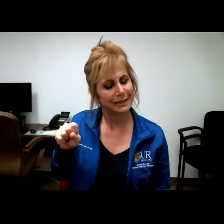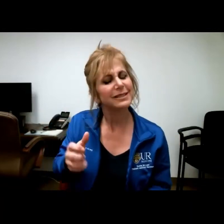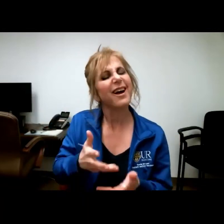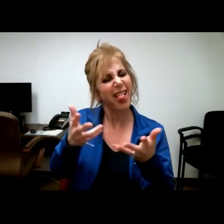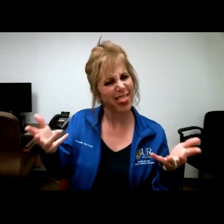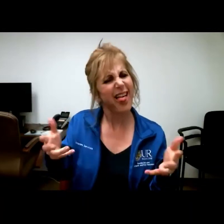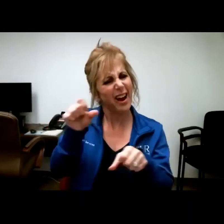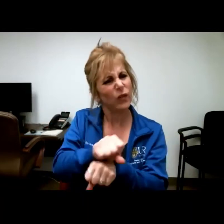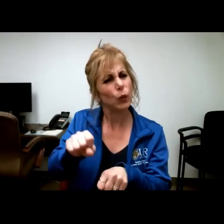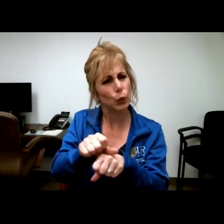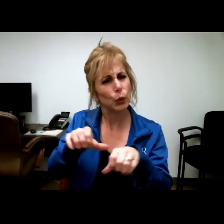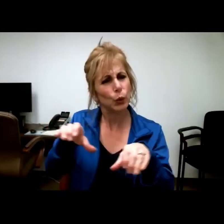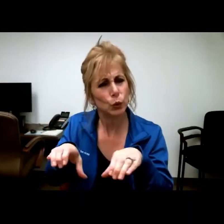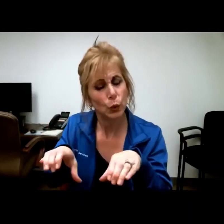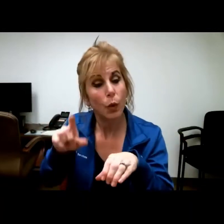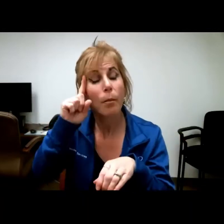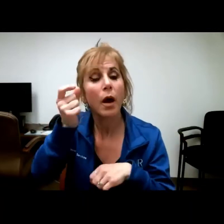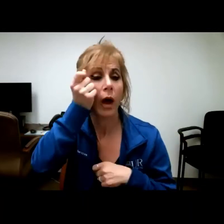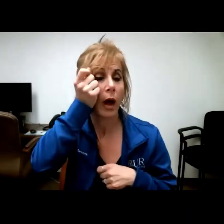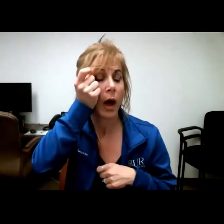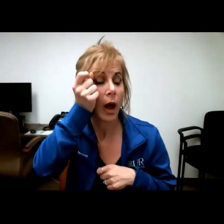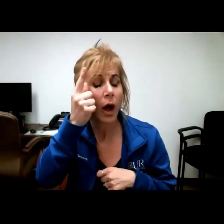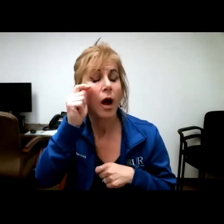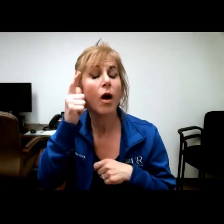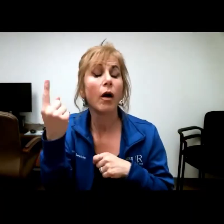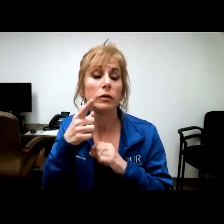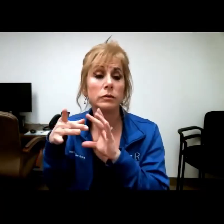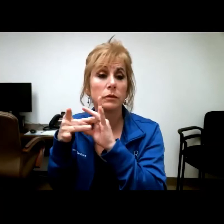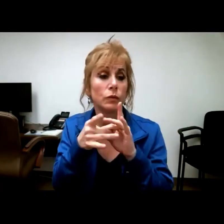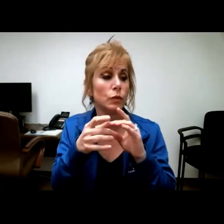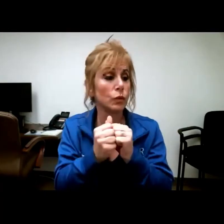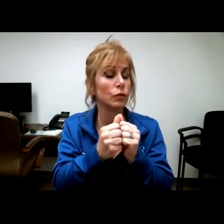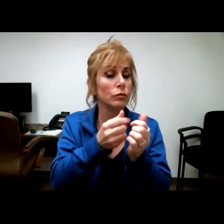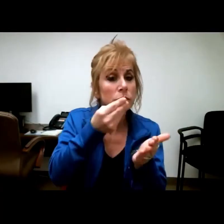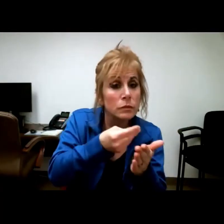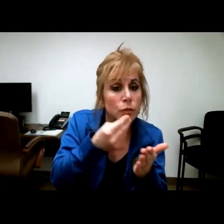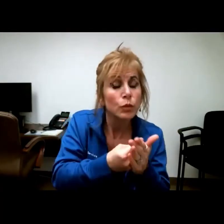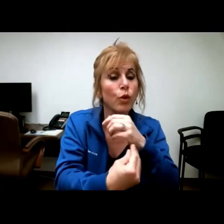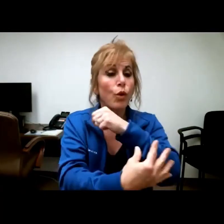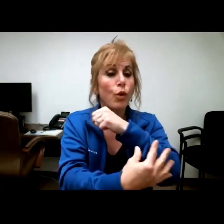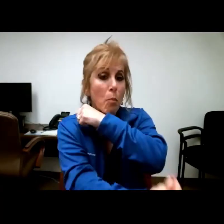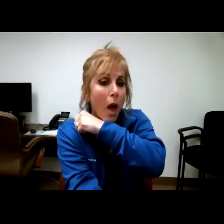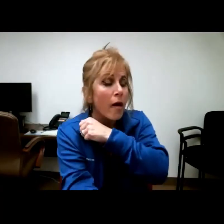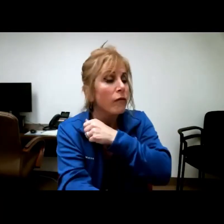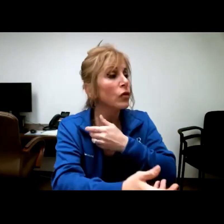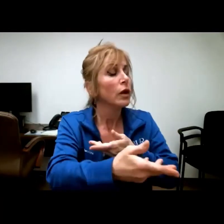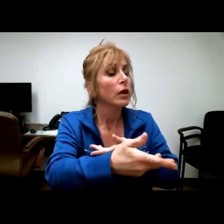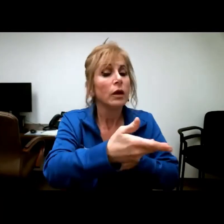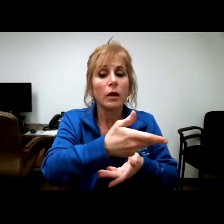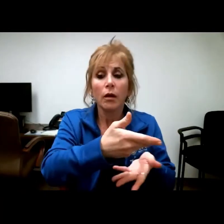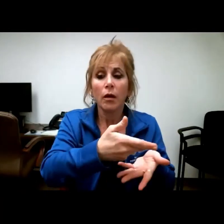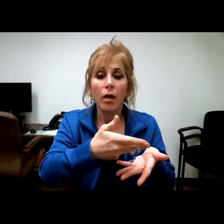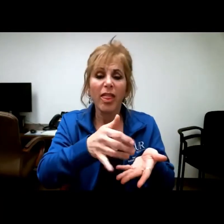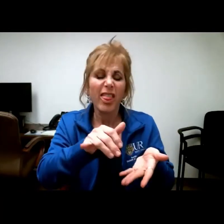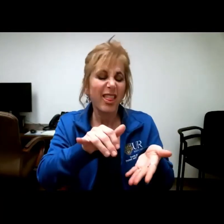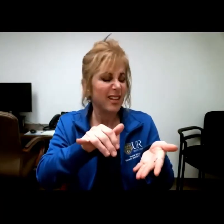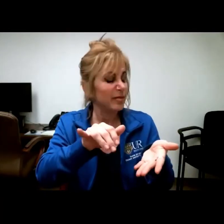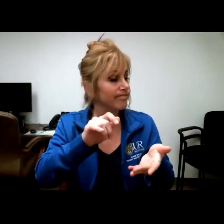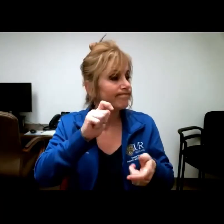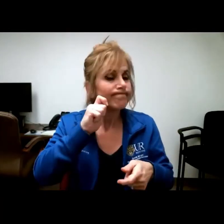is also so much socioeconomic work to be done. And that work includes the fight against